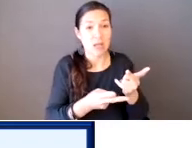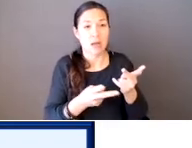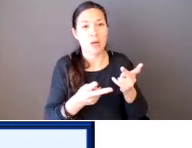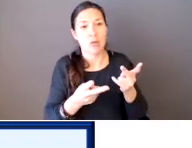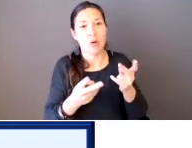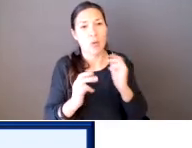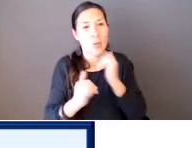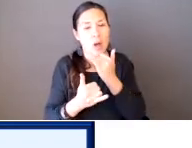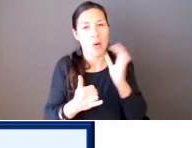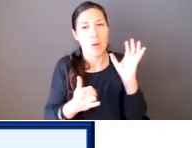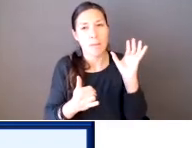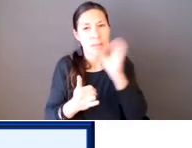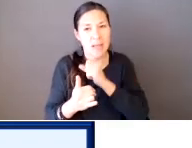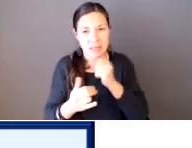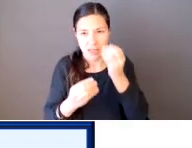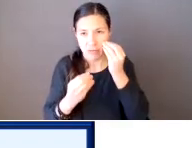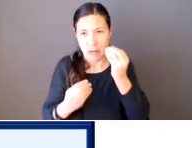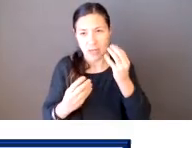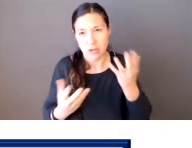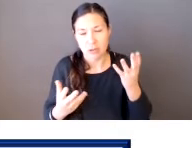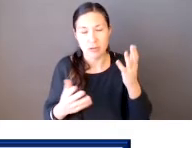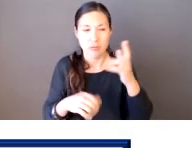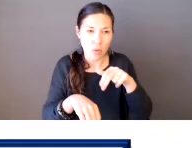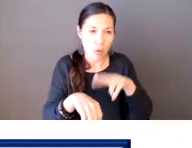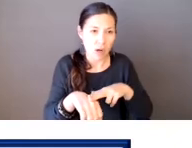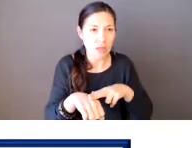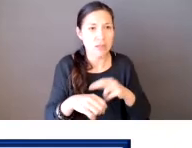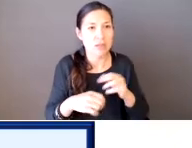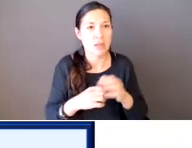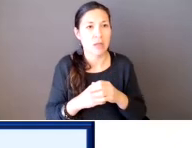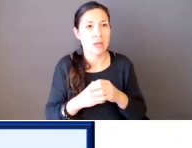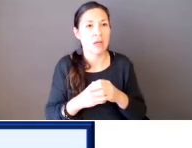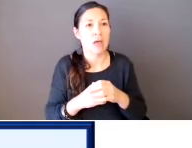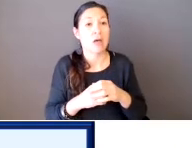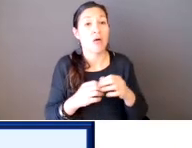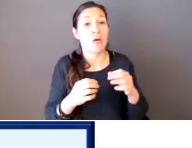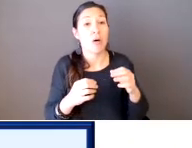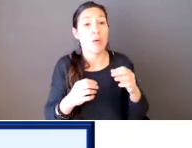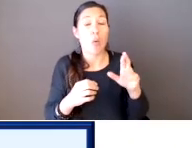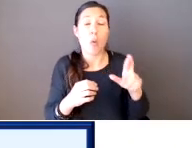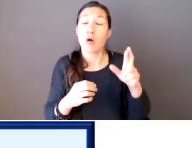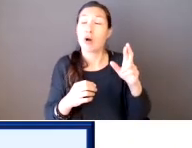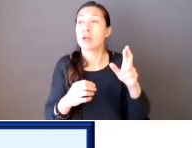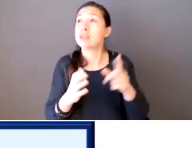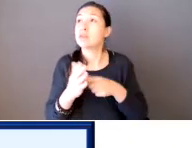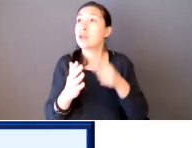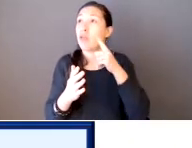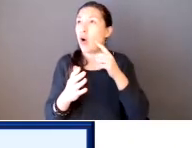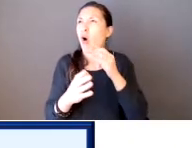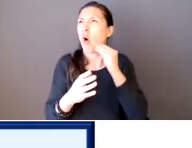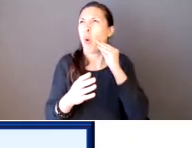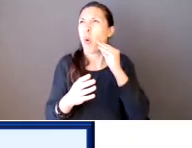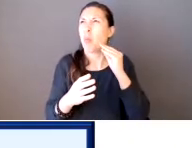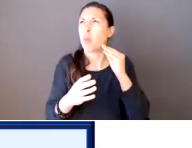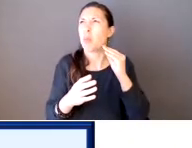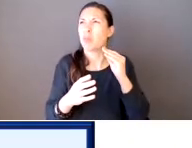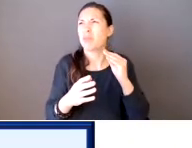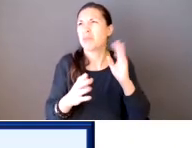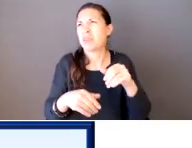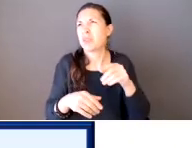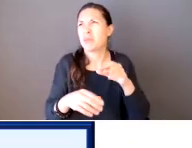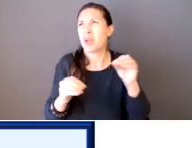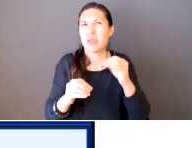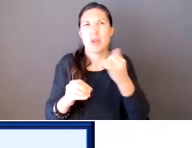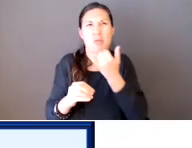it's fine. We all know that sometimes we get to a home that we think is going to be fine and it's not. And we looked